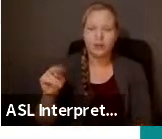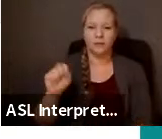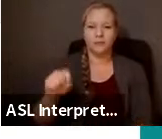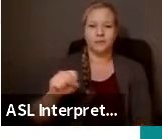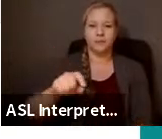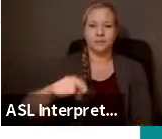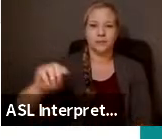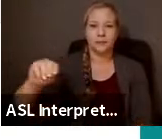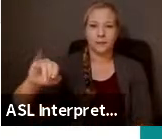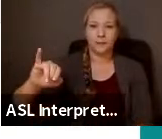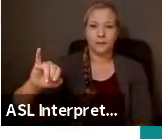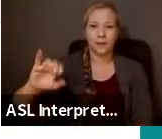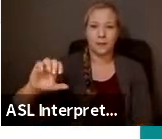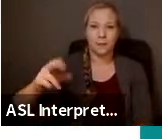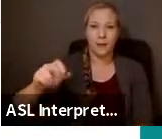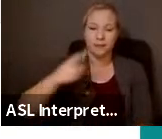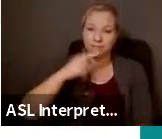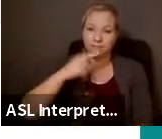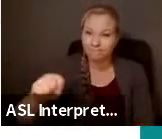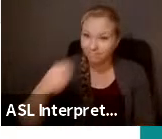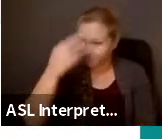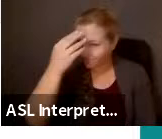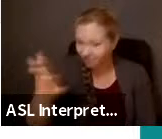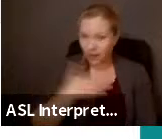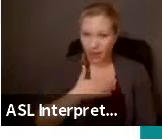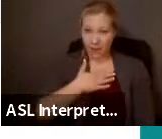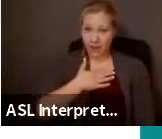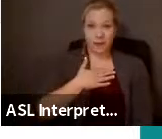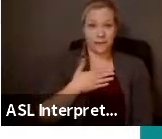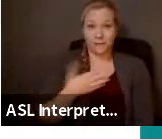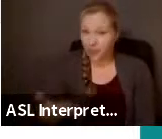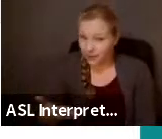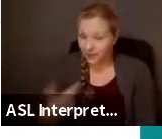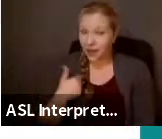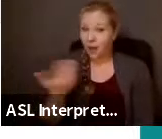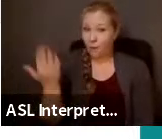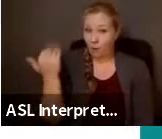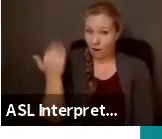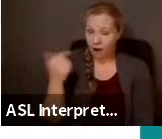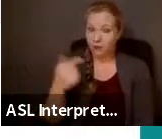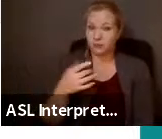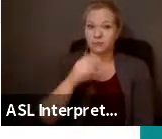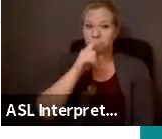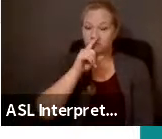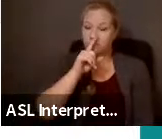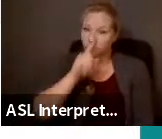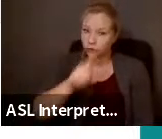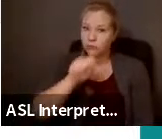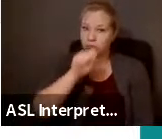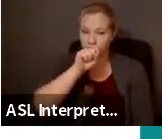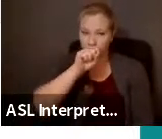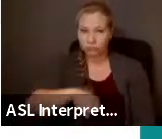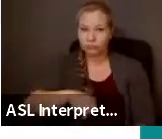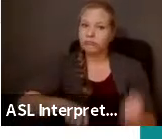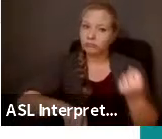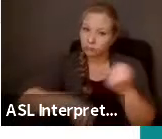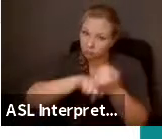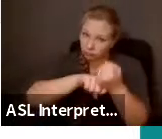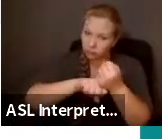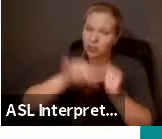I have to confess that I was a fan of the active transportation part of the CRC project, and I